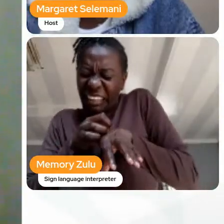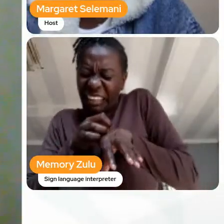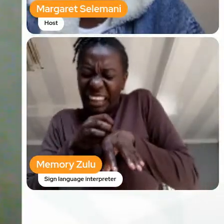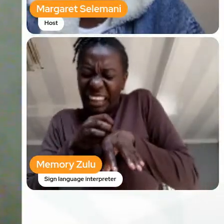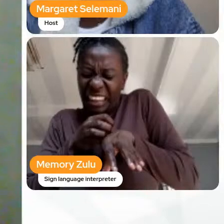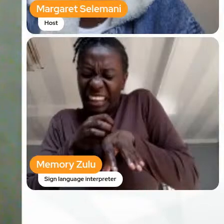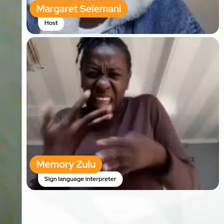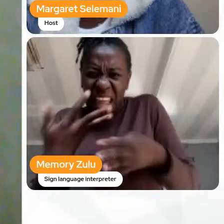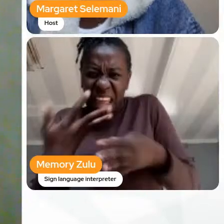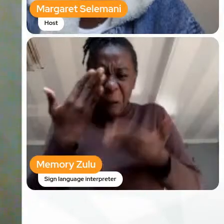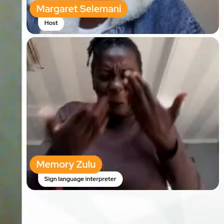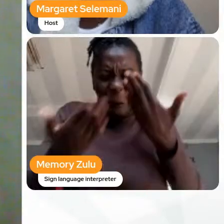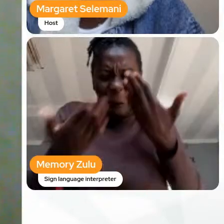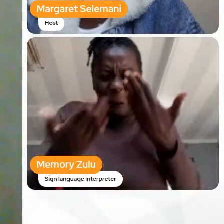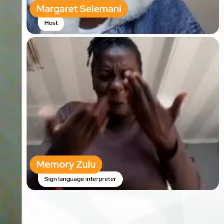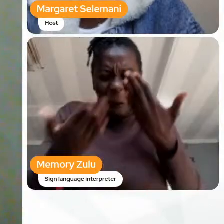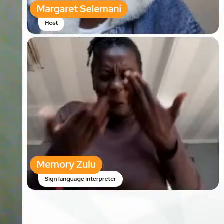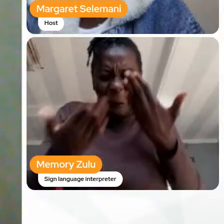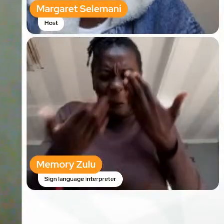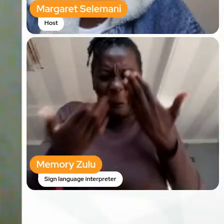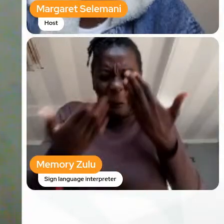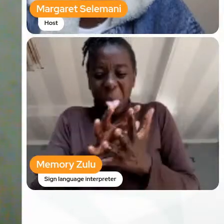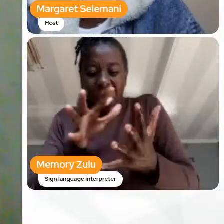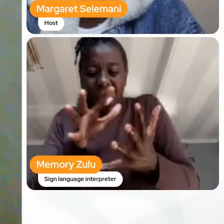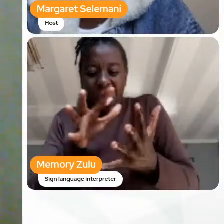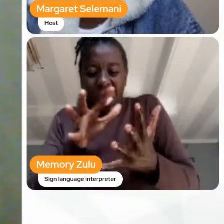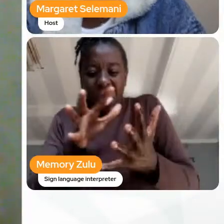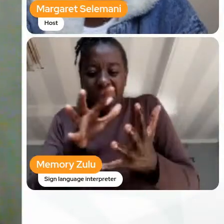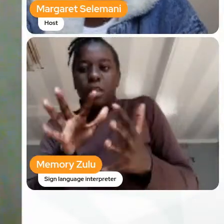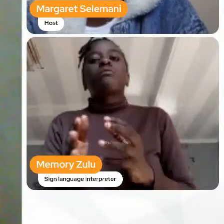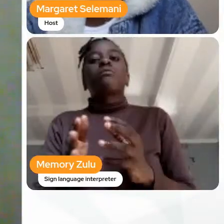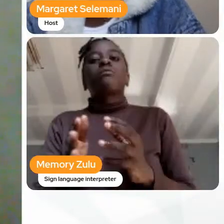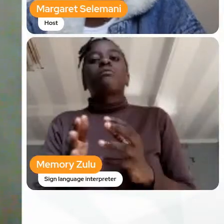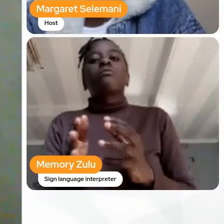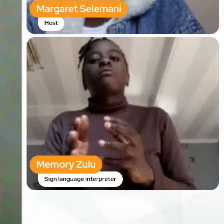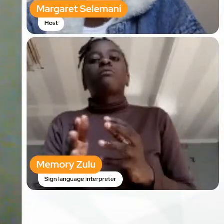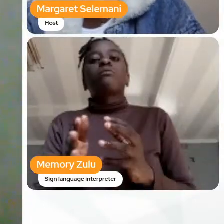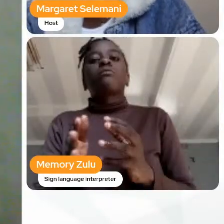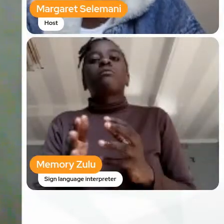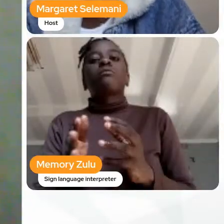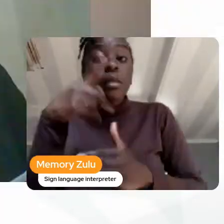that might affect your future. Thank you, Margaret.